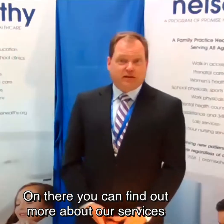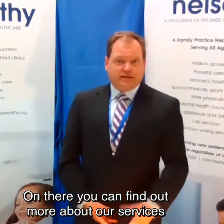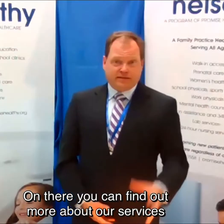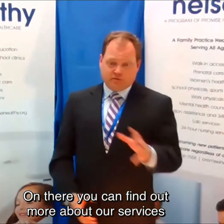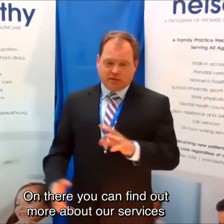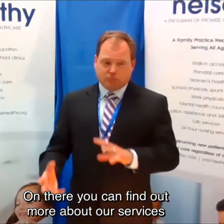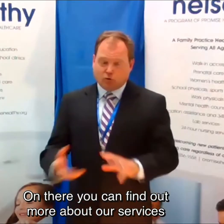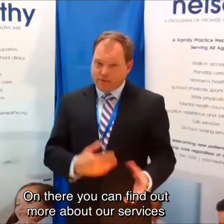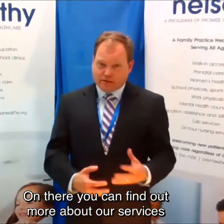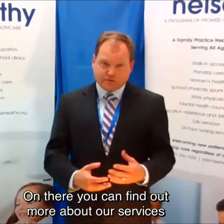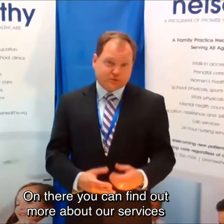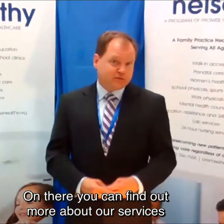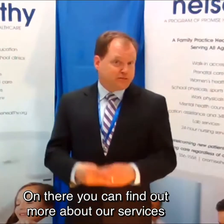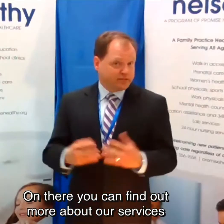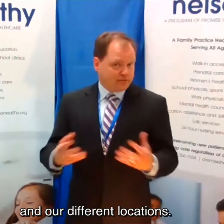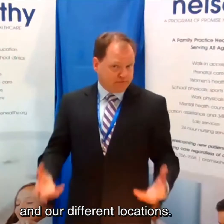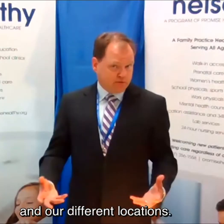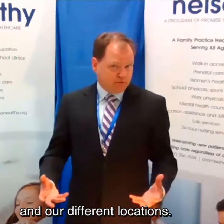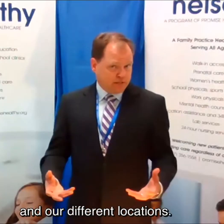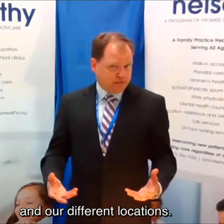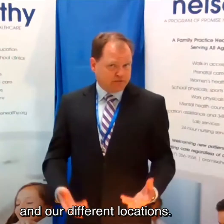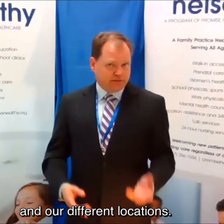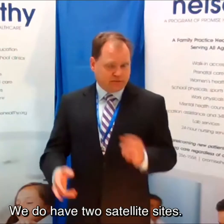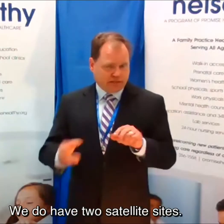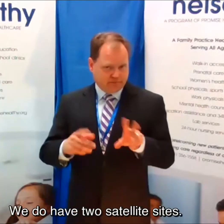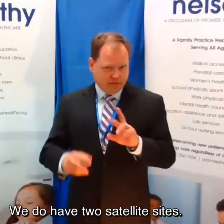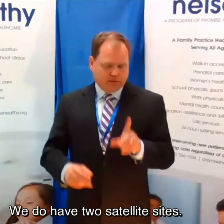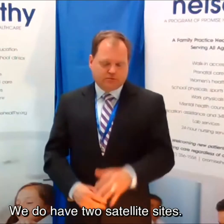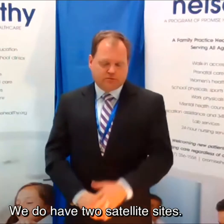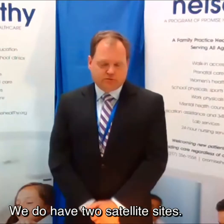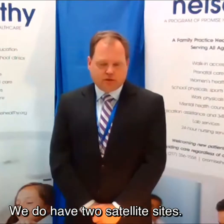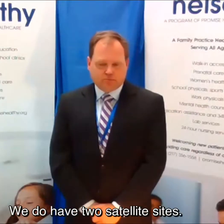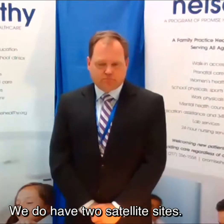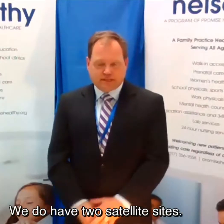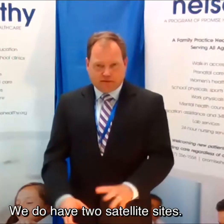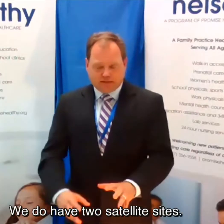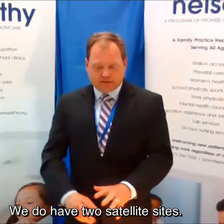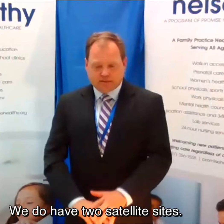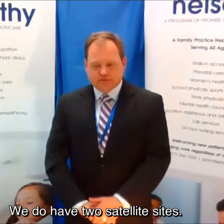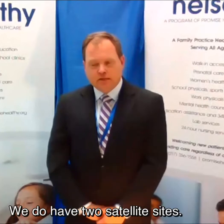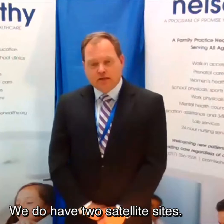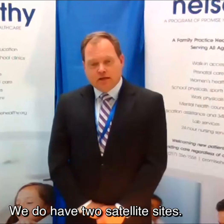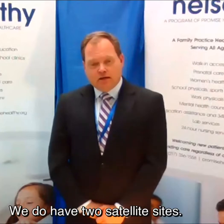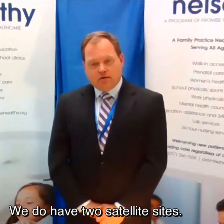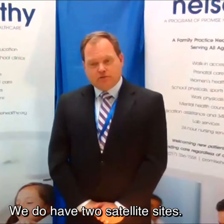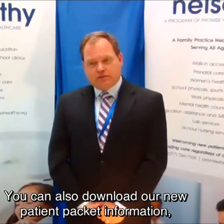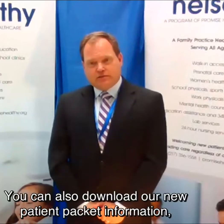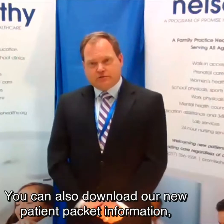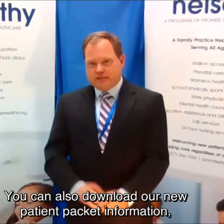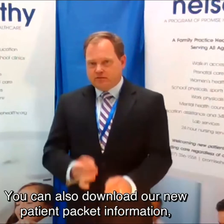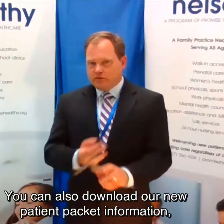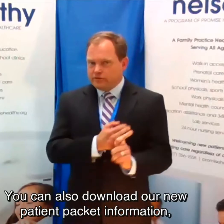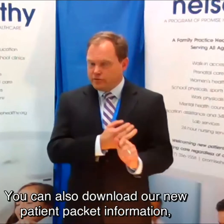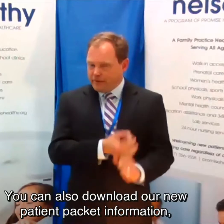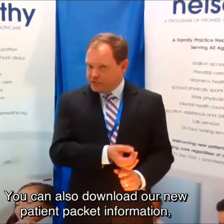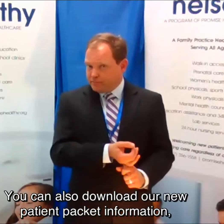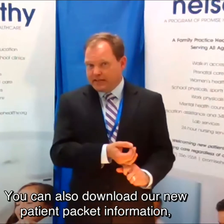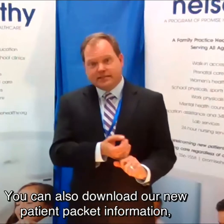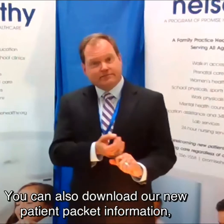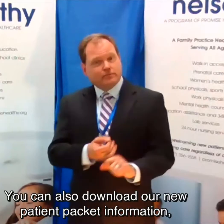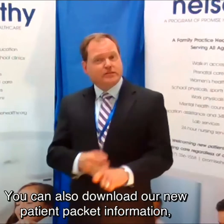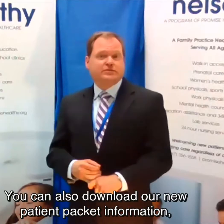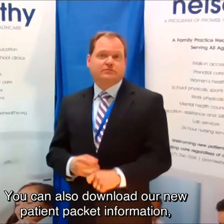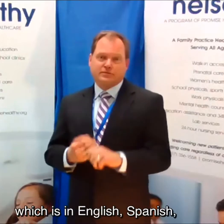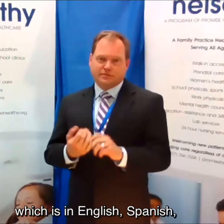you can find out more about our services and our different locations. We do have 2 satellite sites. You can also download our new patient